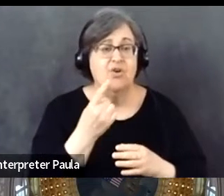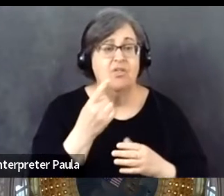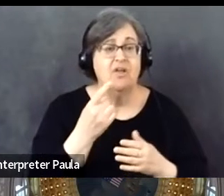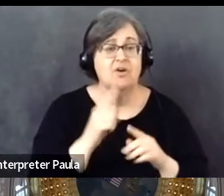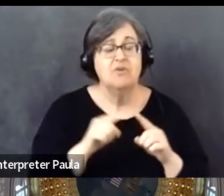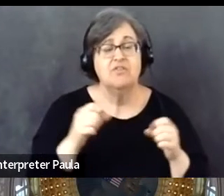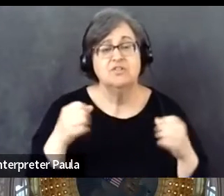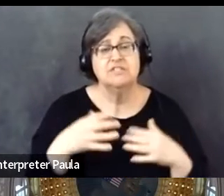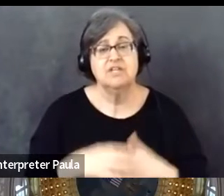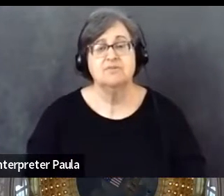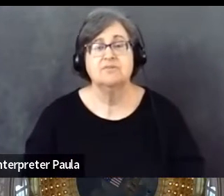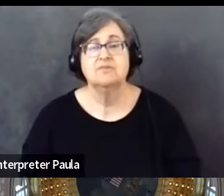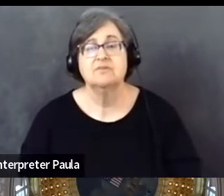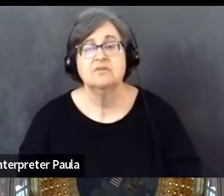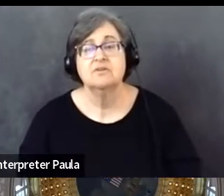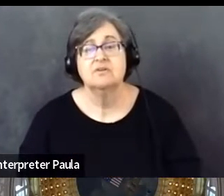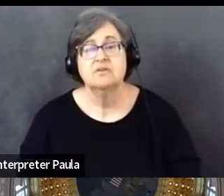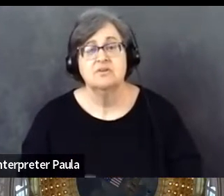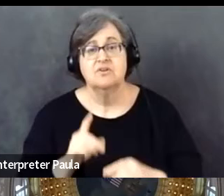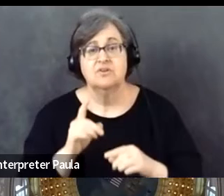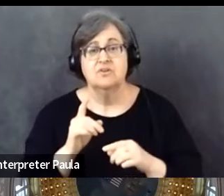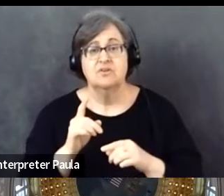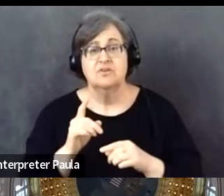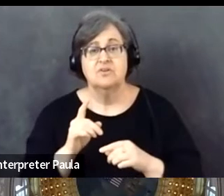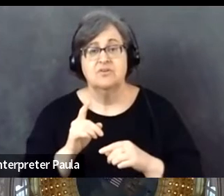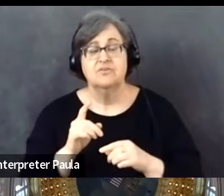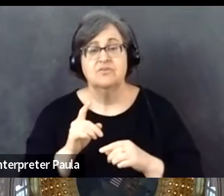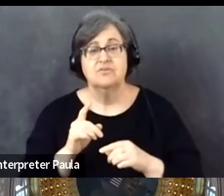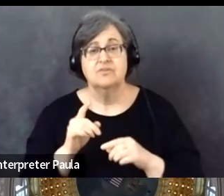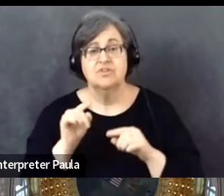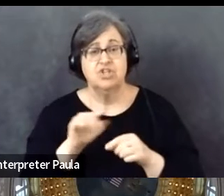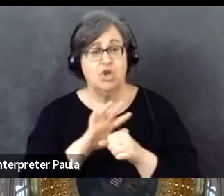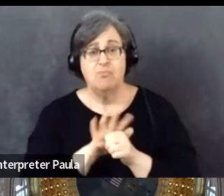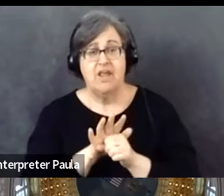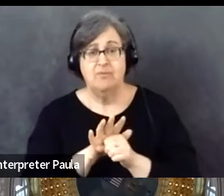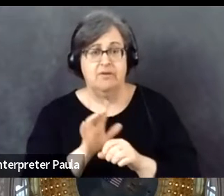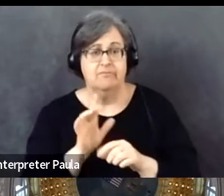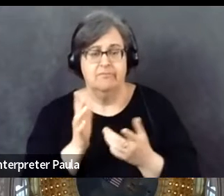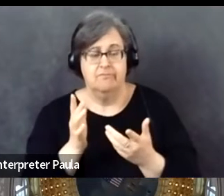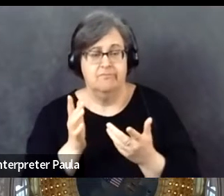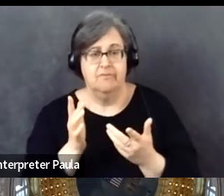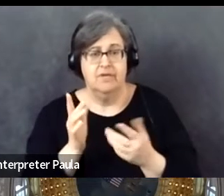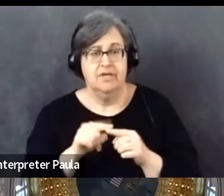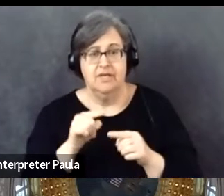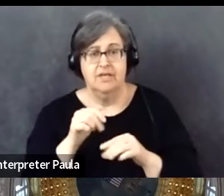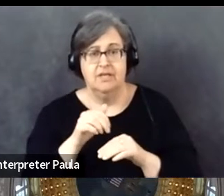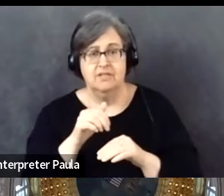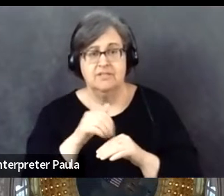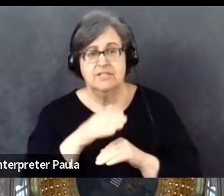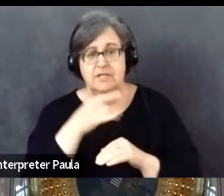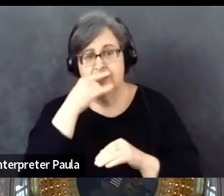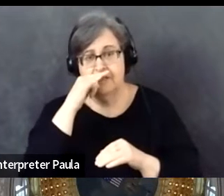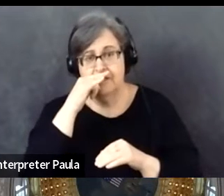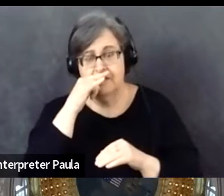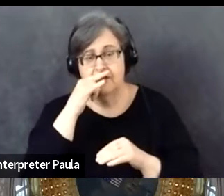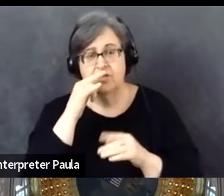scary, but what do? You can't send your kid, or if you like during the pandemic, I mean, can't send your kid to school if they get